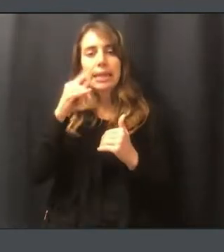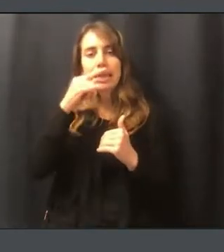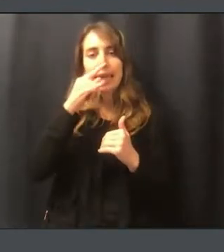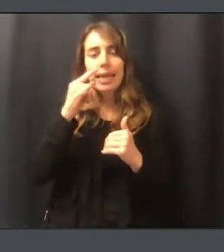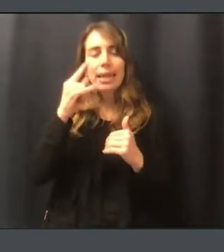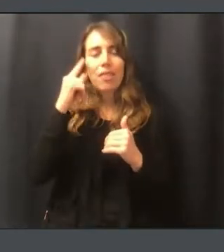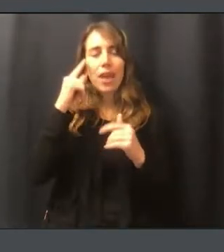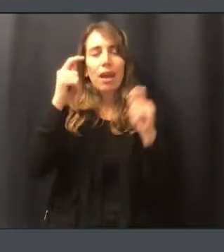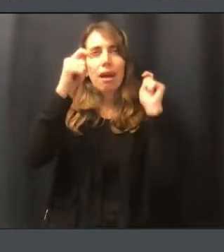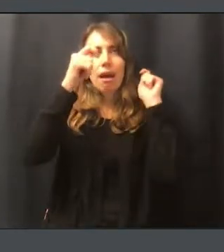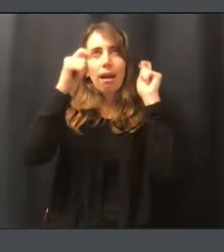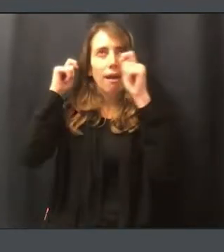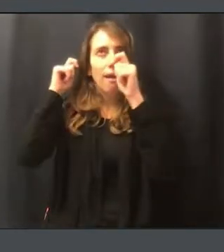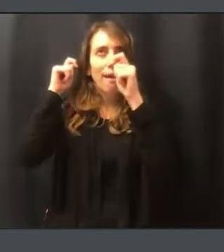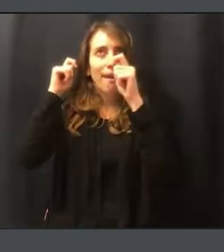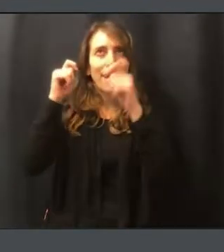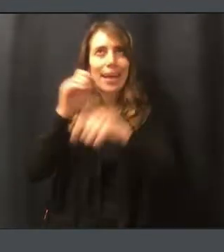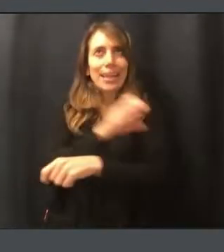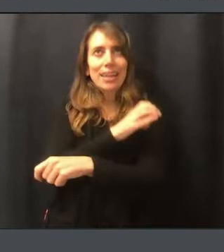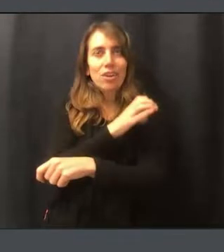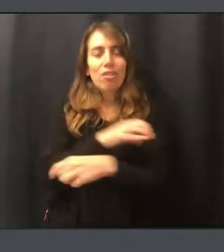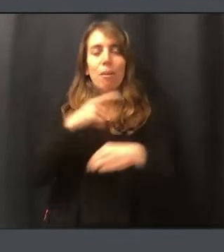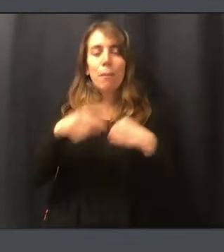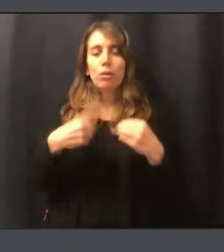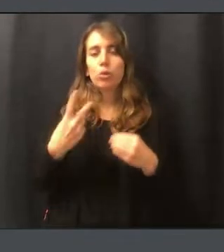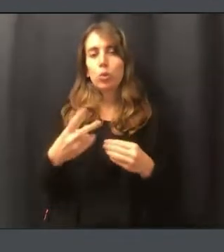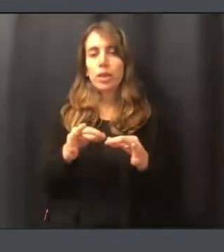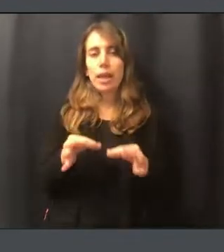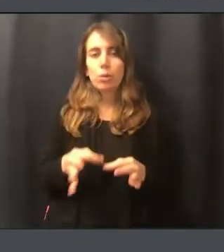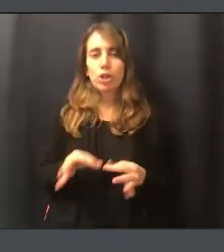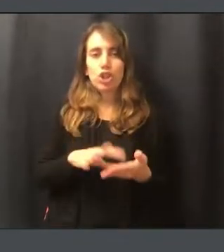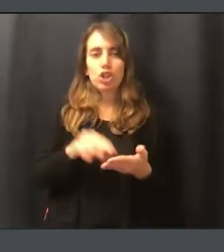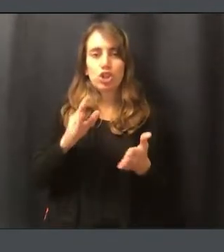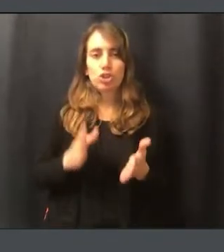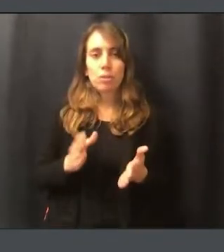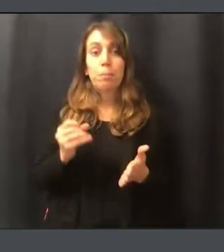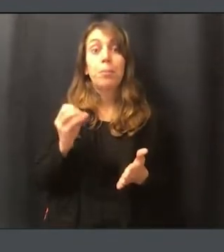thinking clinically about dual language learners. Okay.